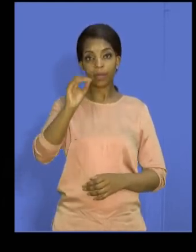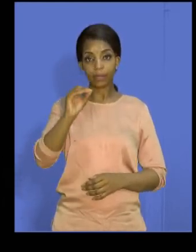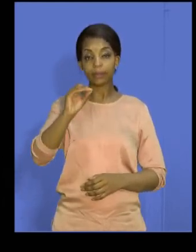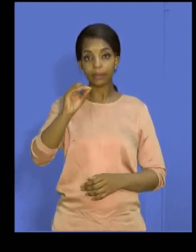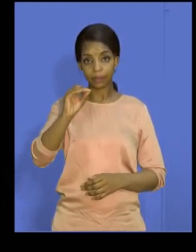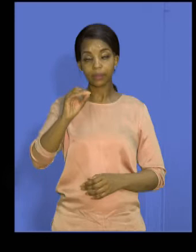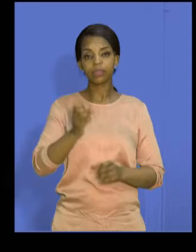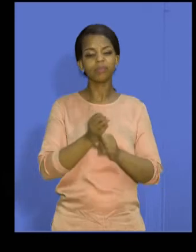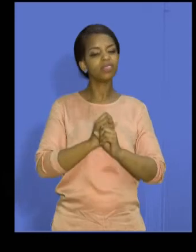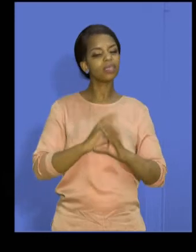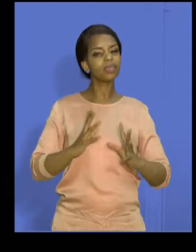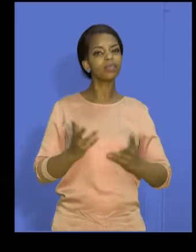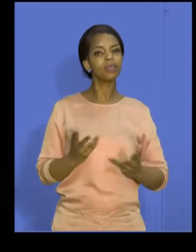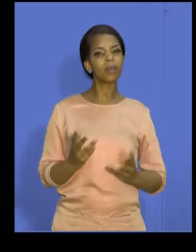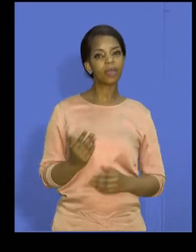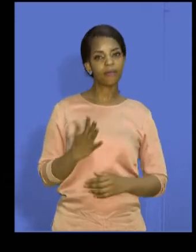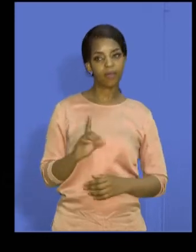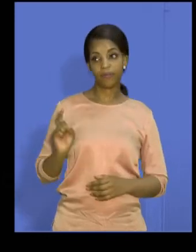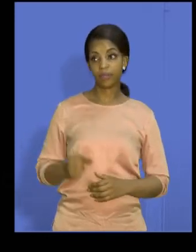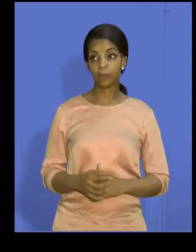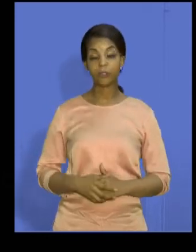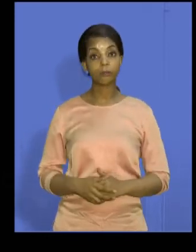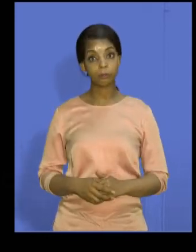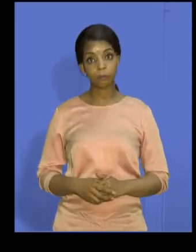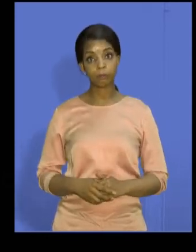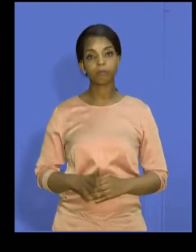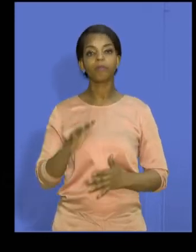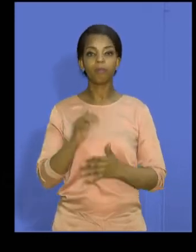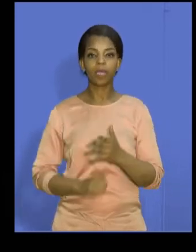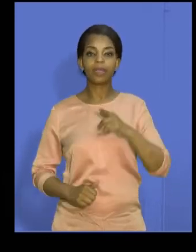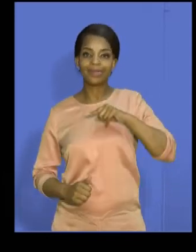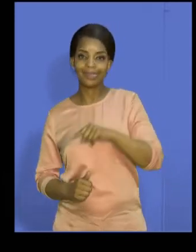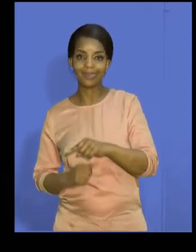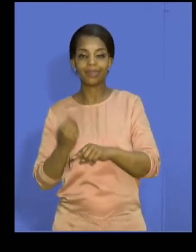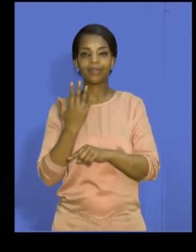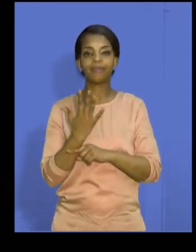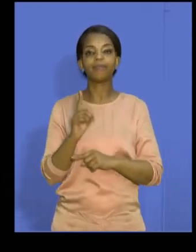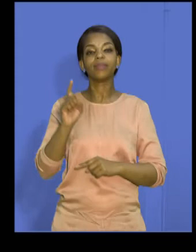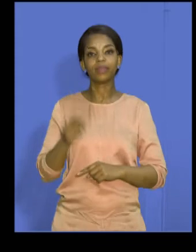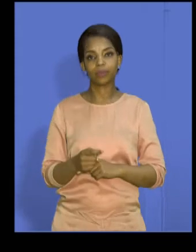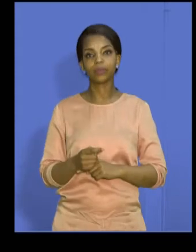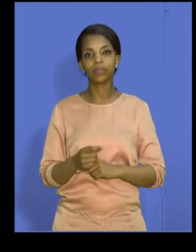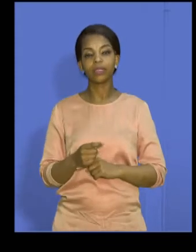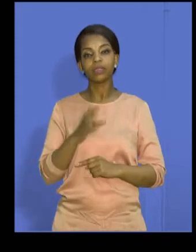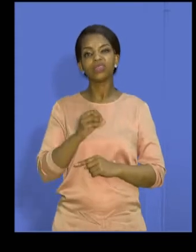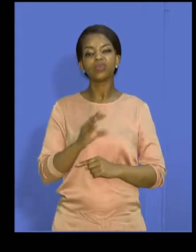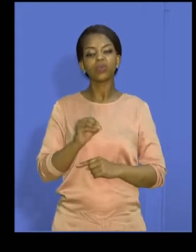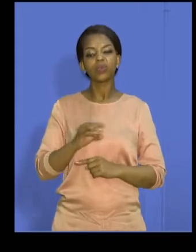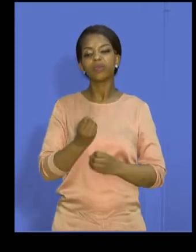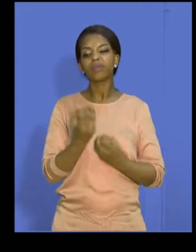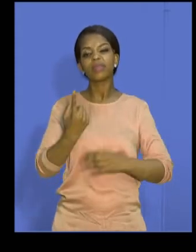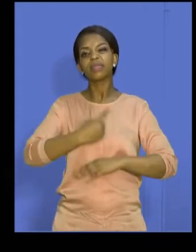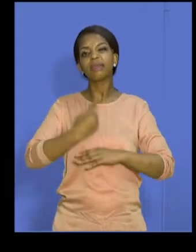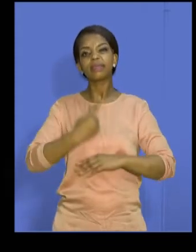will divide this by, they walked 5,400 steps on day 12, so that's 12, minus